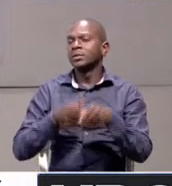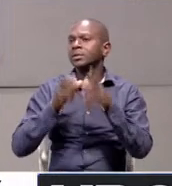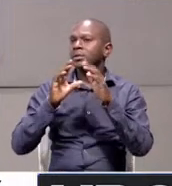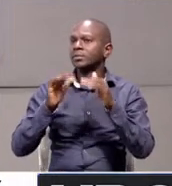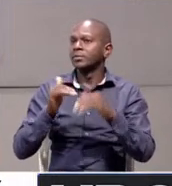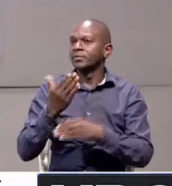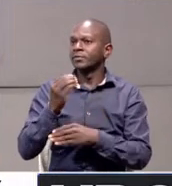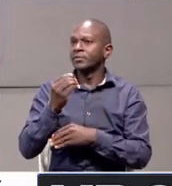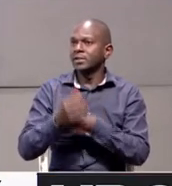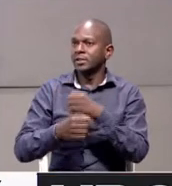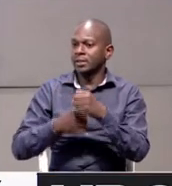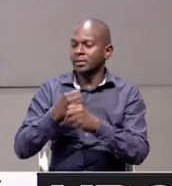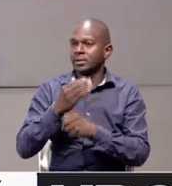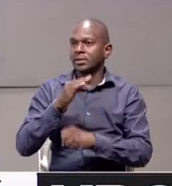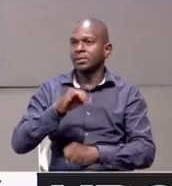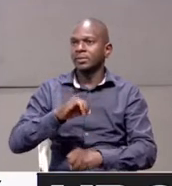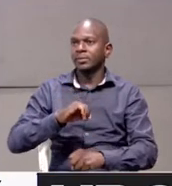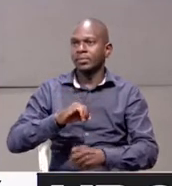in marriage.